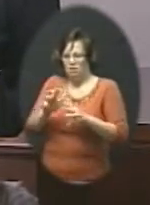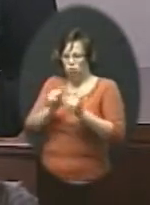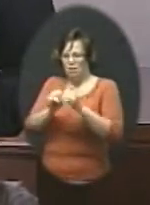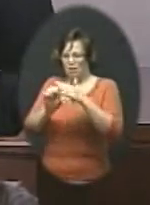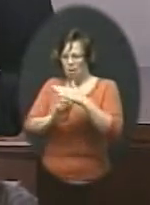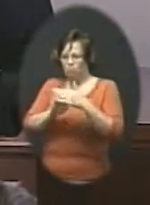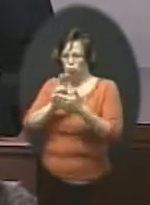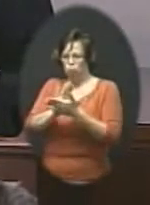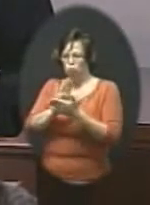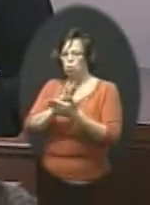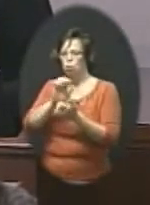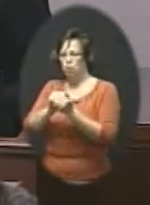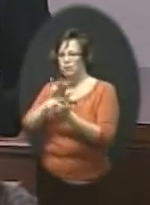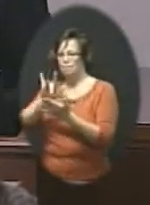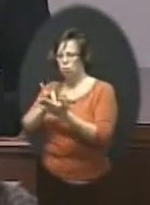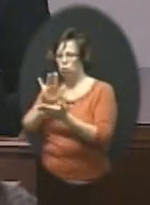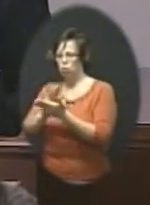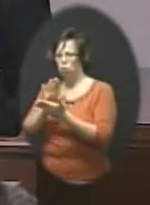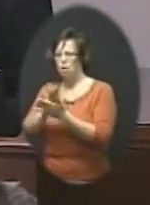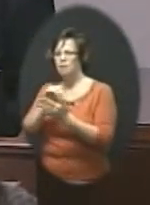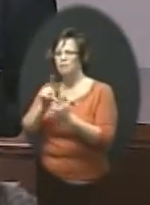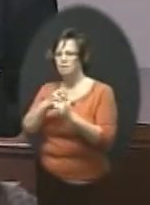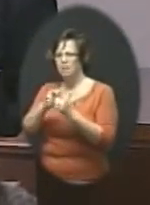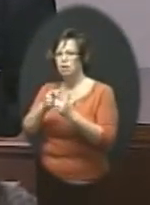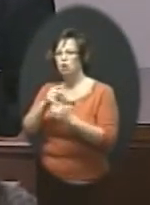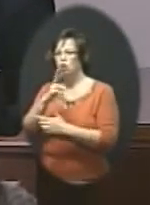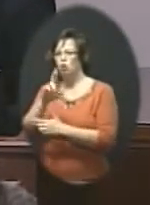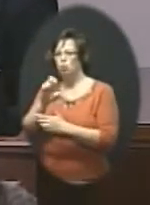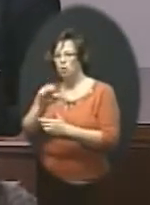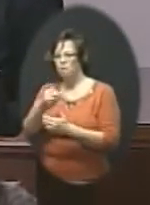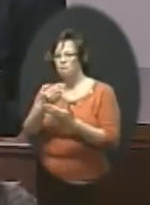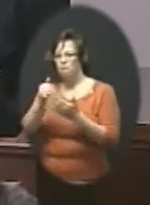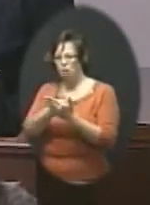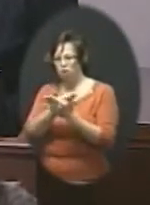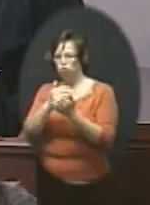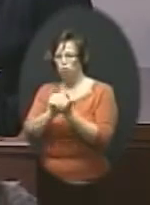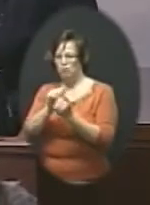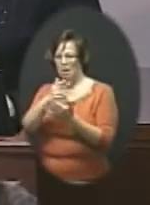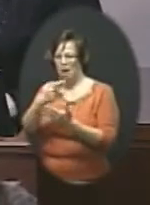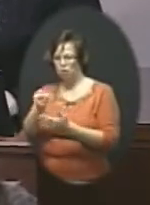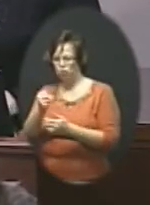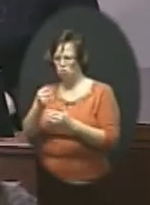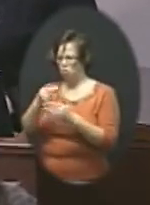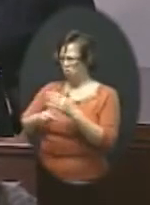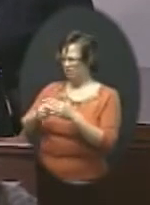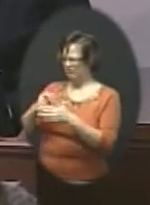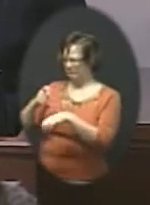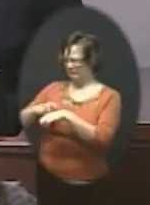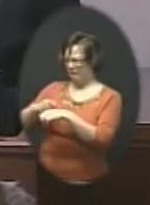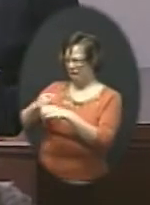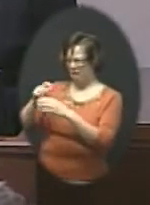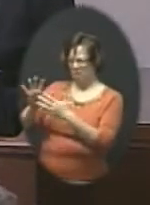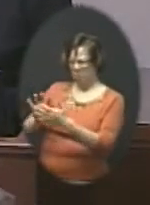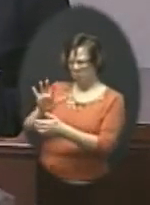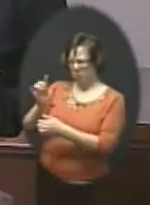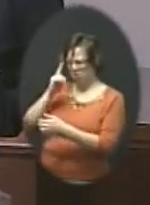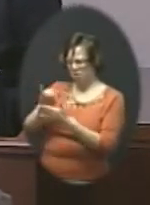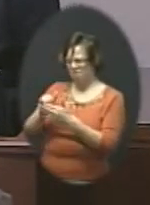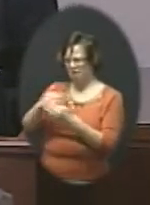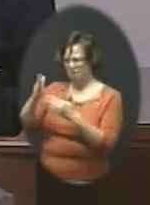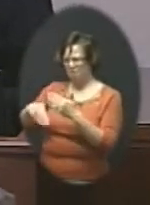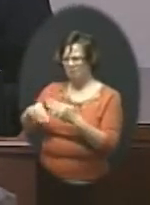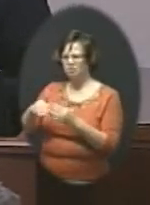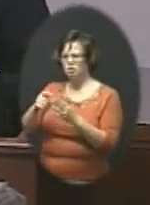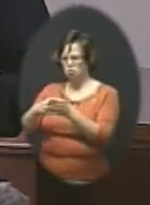schools and then go back with the refresh of the high school. So I want to make sure that that was clear. So what's our timeline for having these completed?